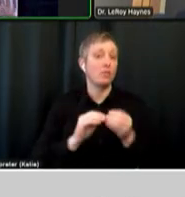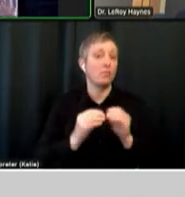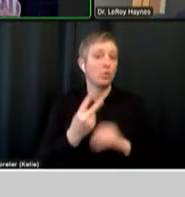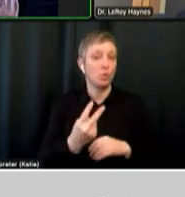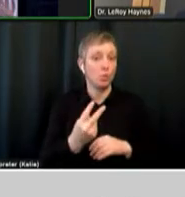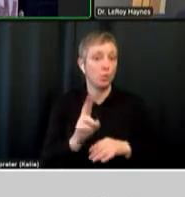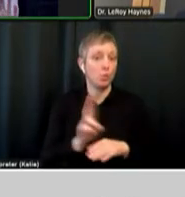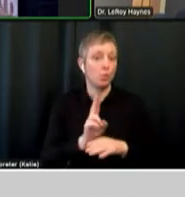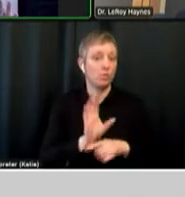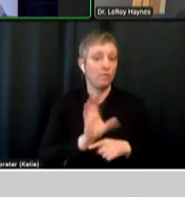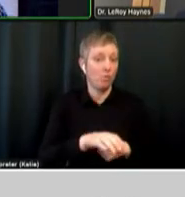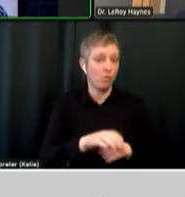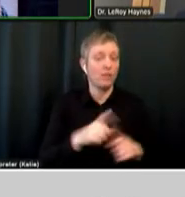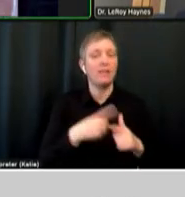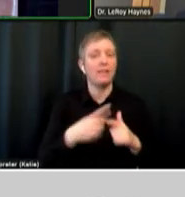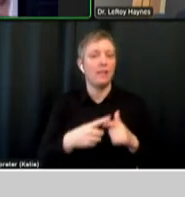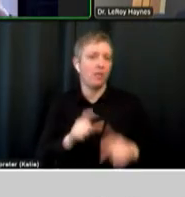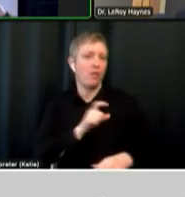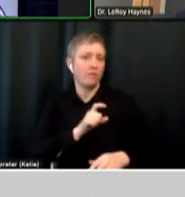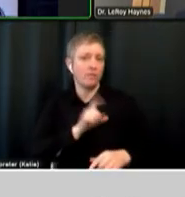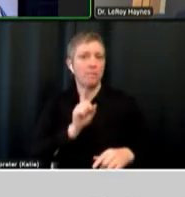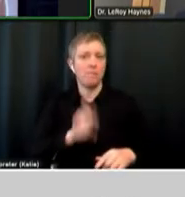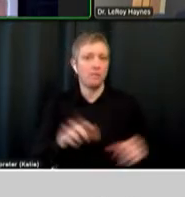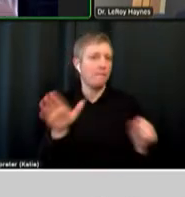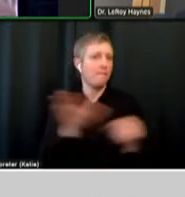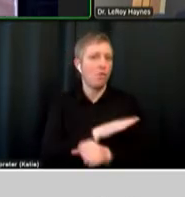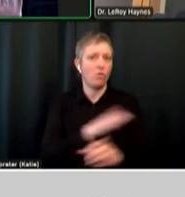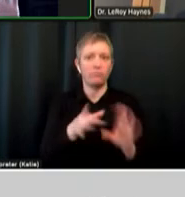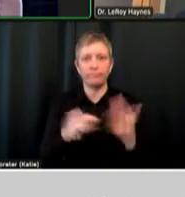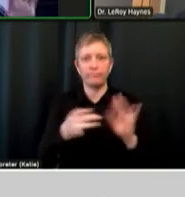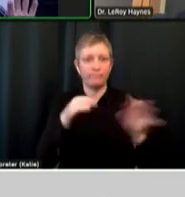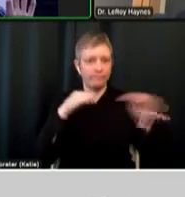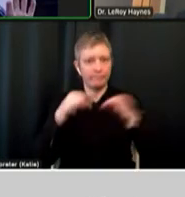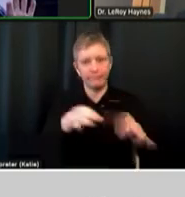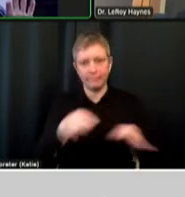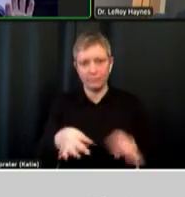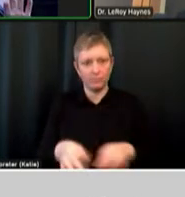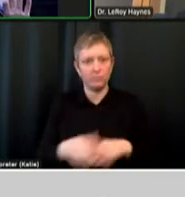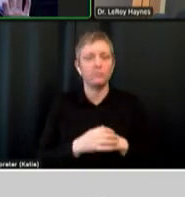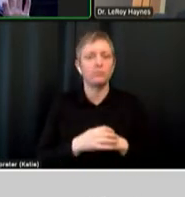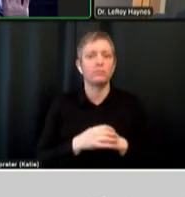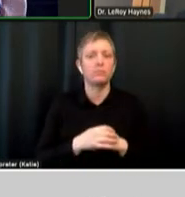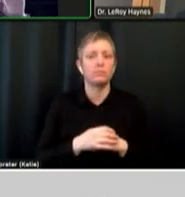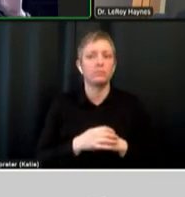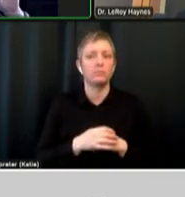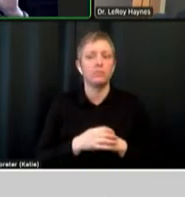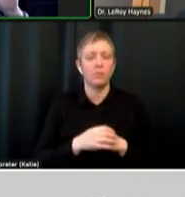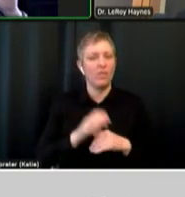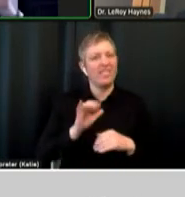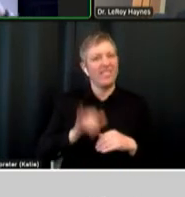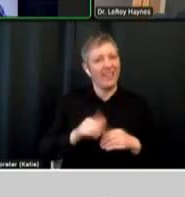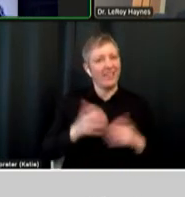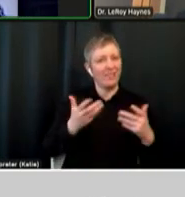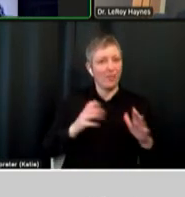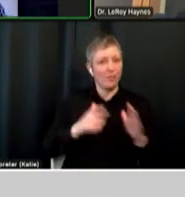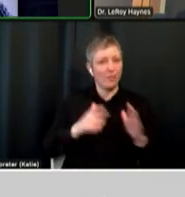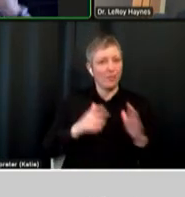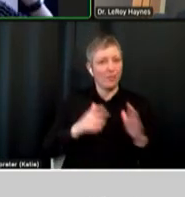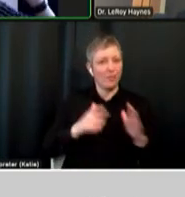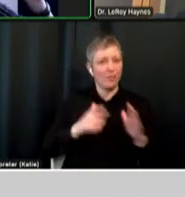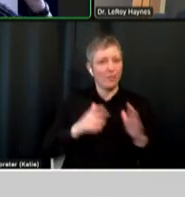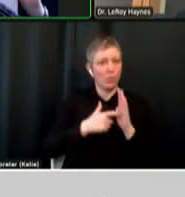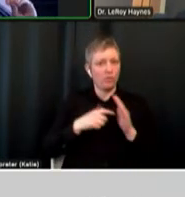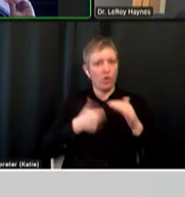must provide a full and candid account. Now, to be clear, the full and candid account is already required under the DOJ